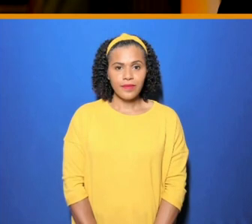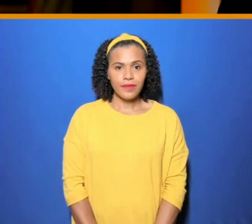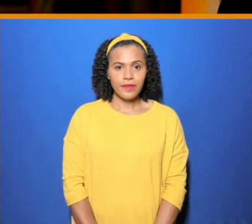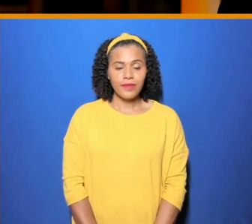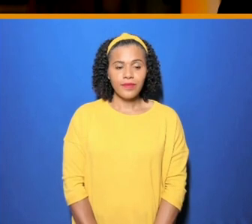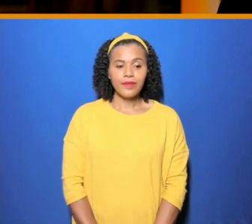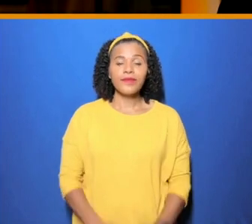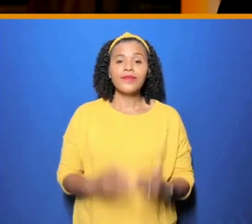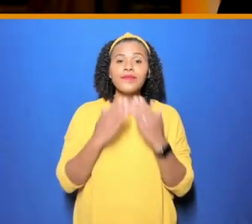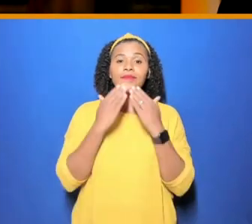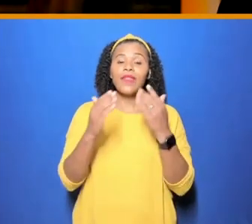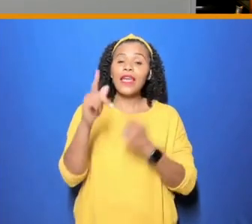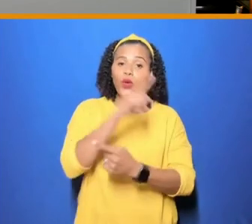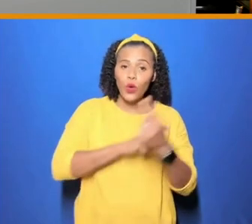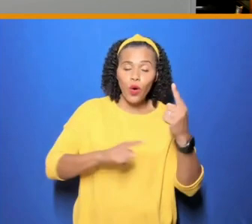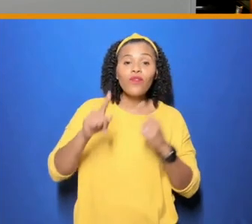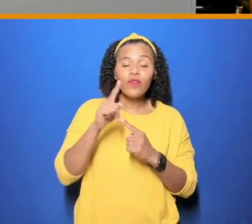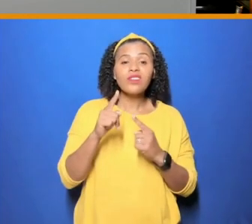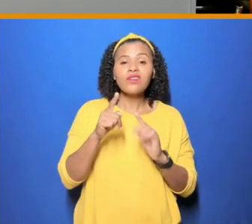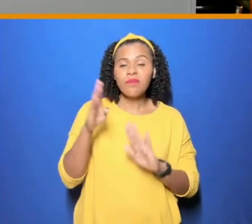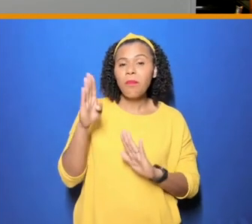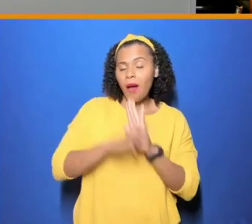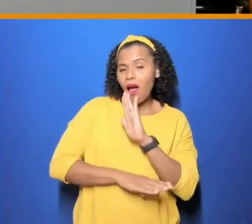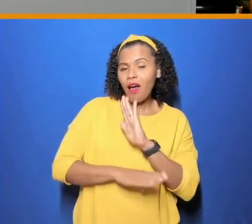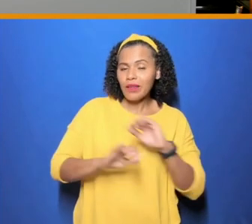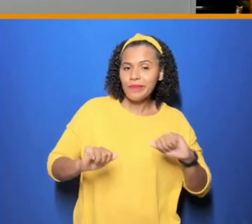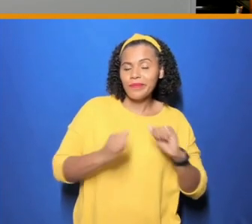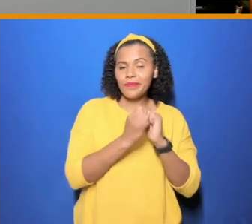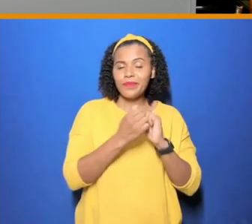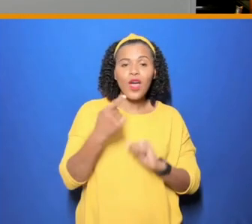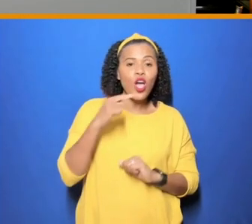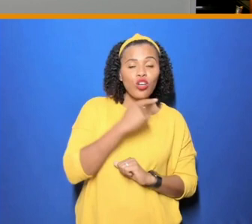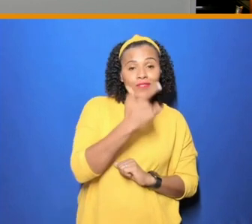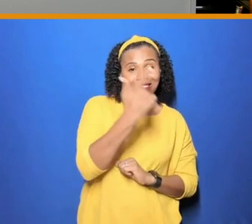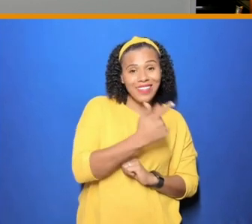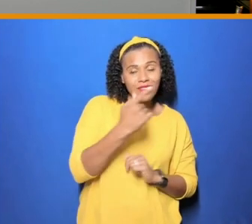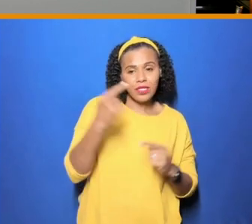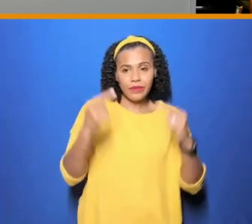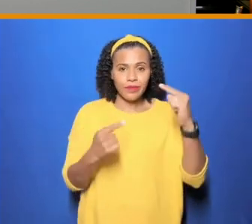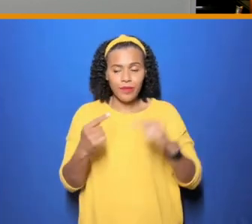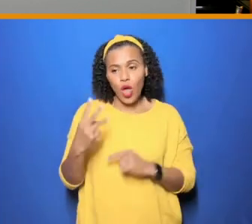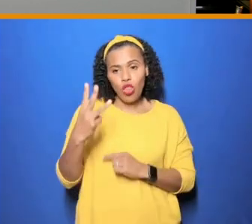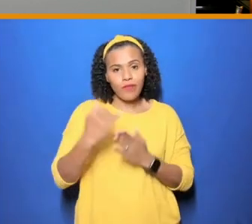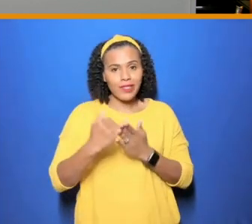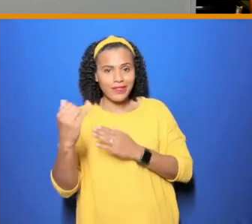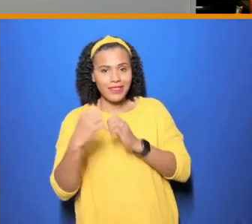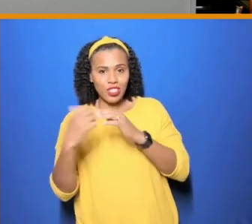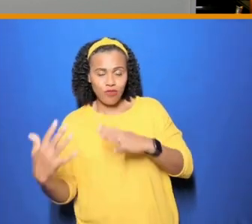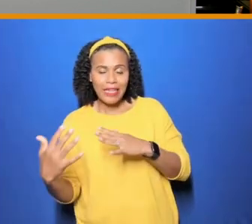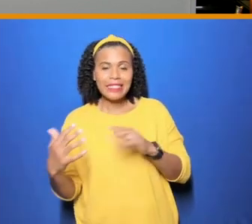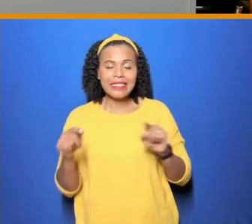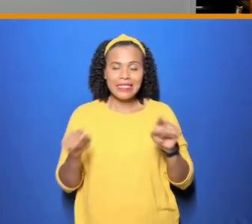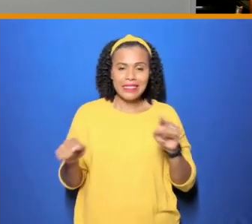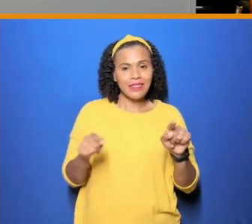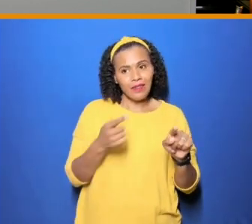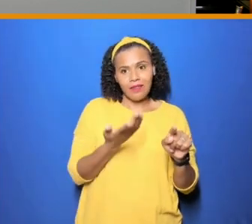Well, thank you, Conference. You have passed those standing order changes by 117 votes to 3. We would have looked a bit silly had you